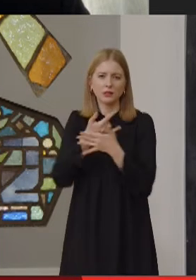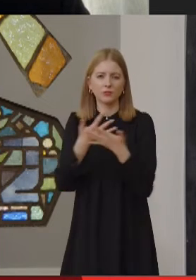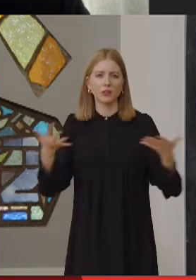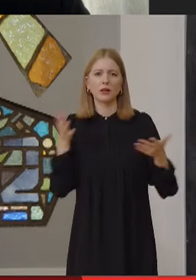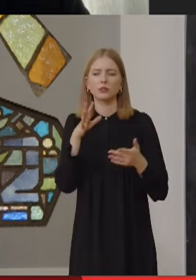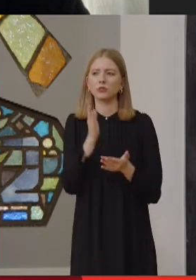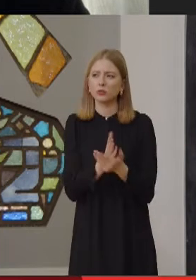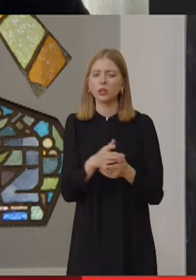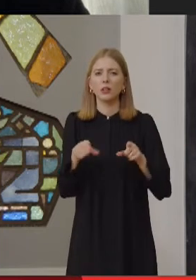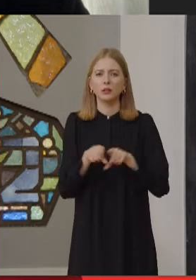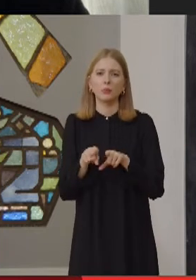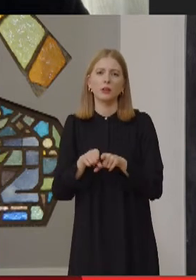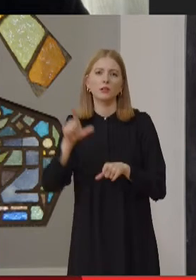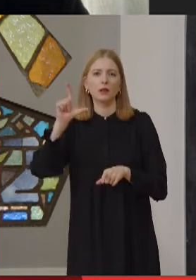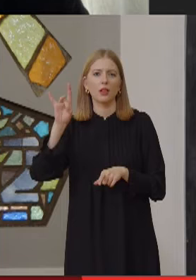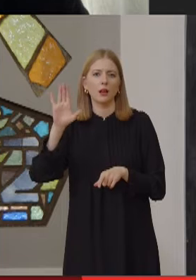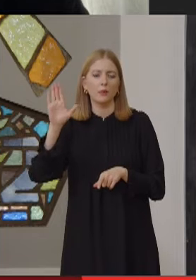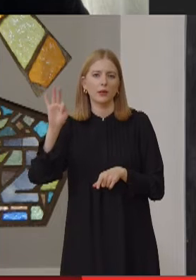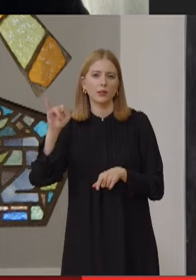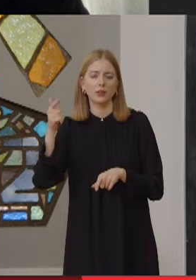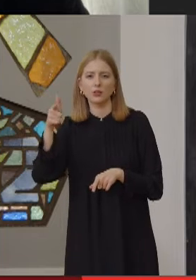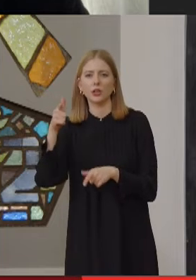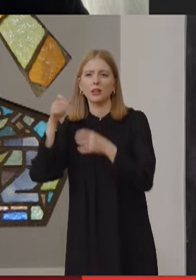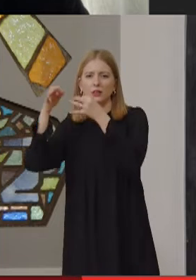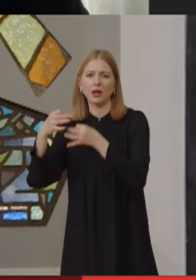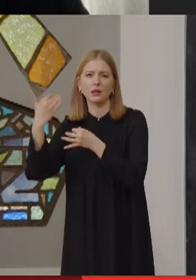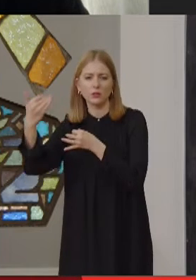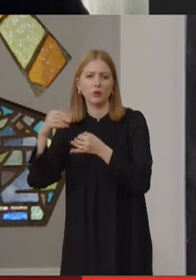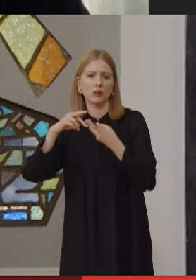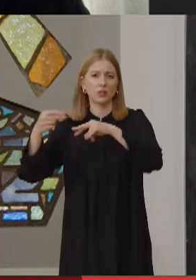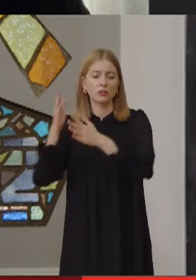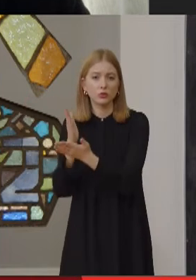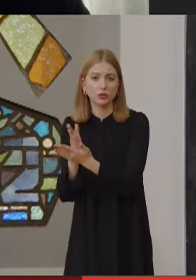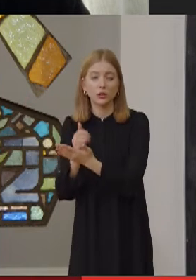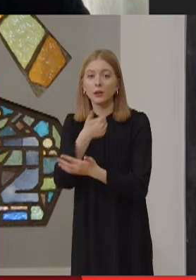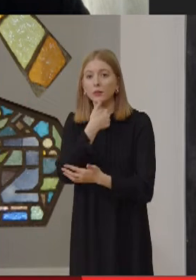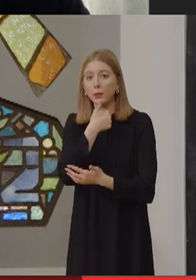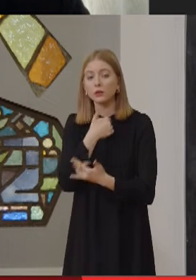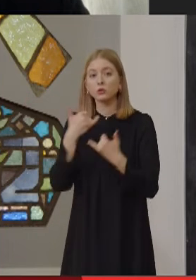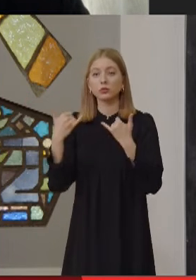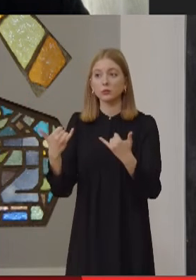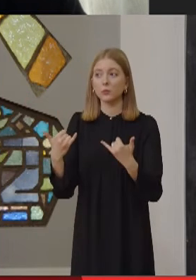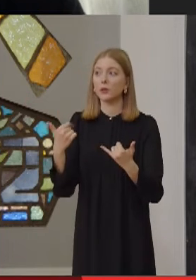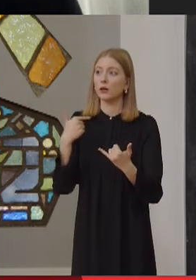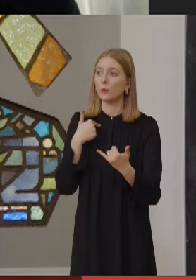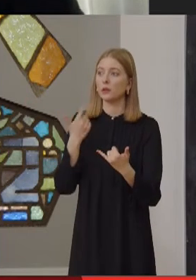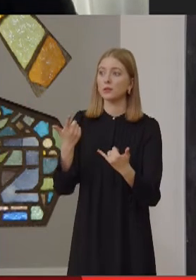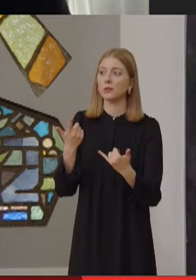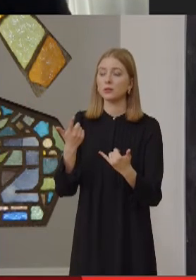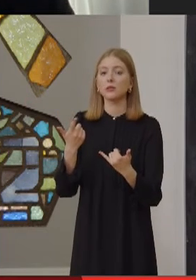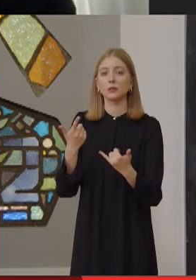discussions emerged on different concepts of the convention.